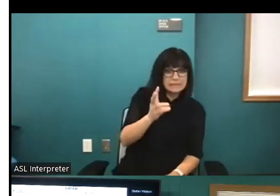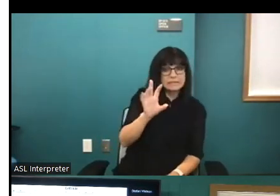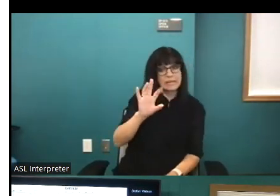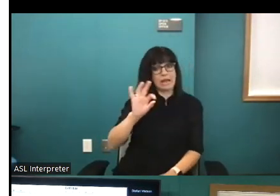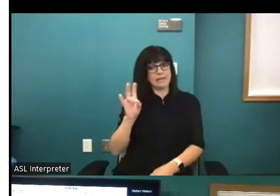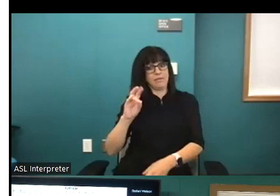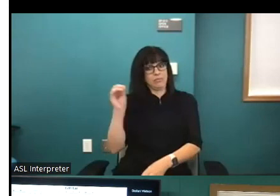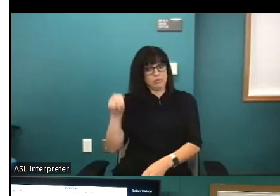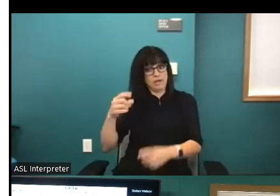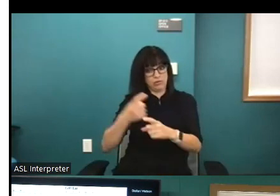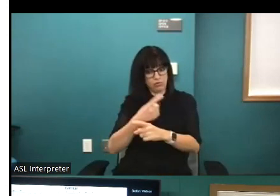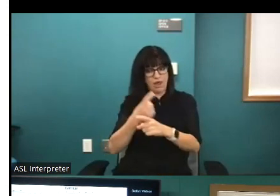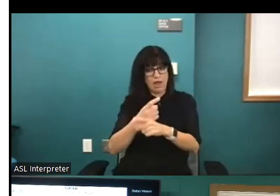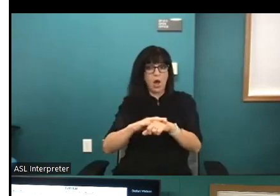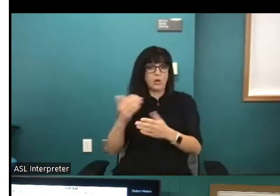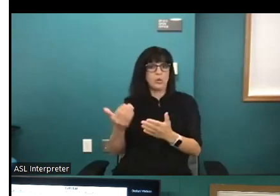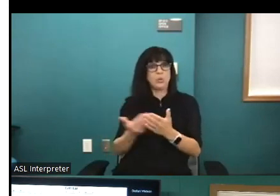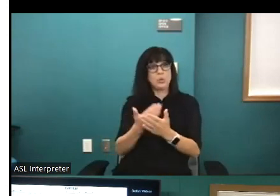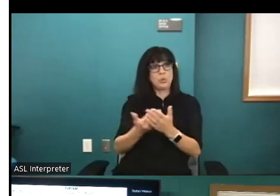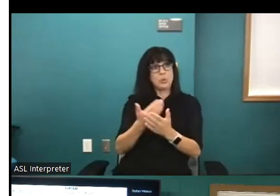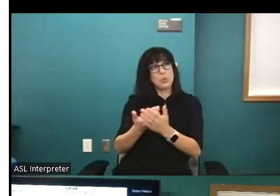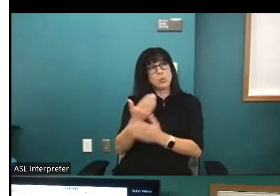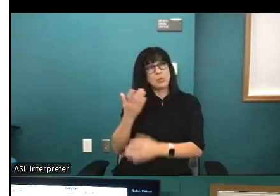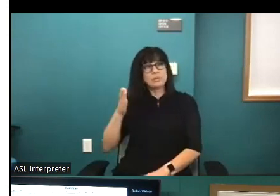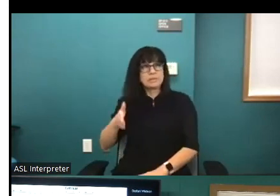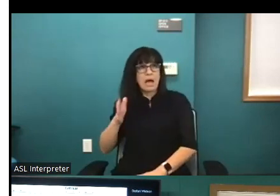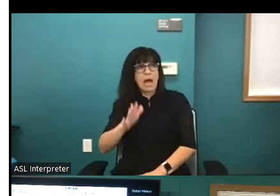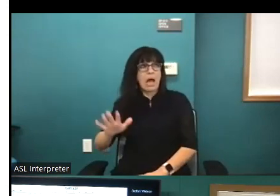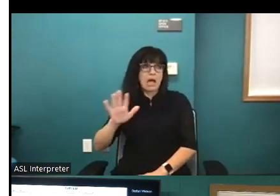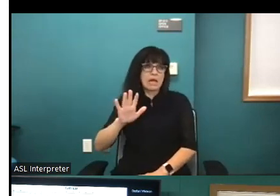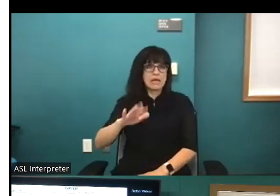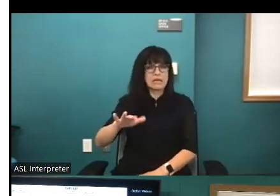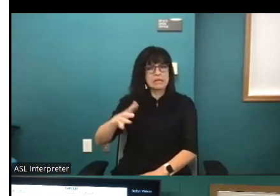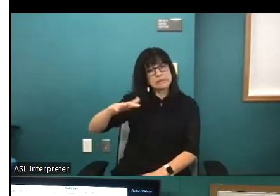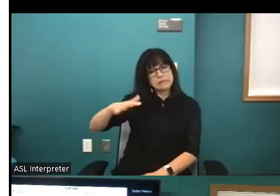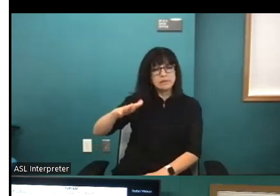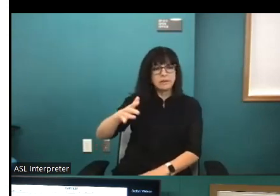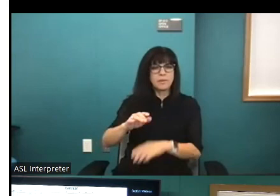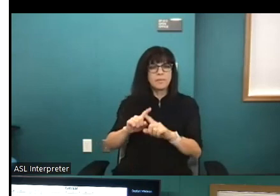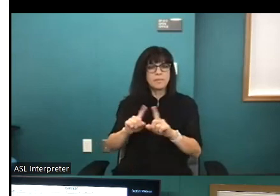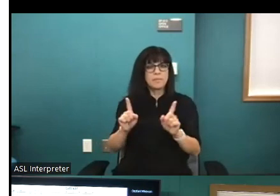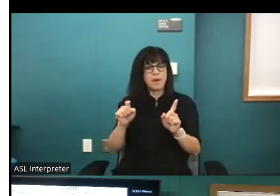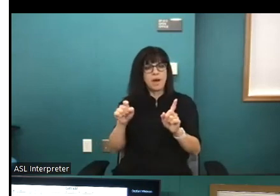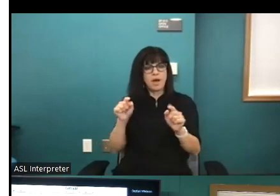97% correct. On her new side, she's getting kind of iffiness. Anyway,